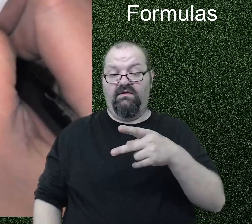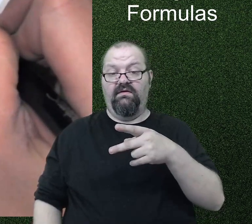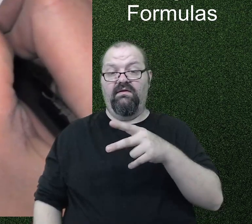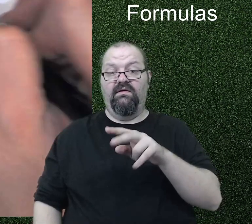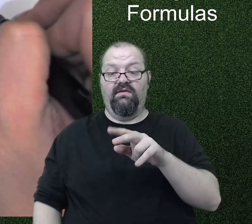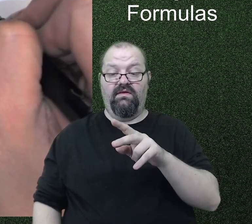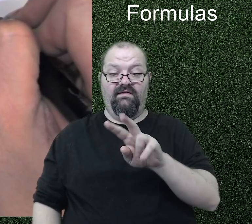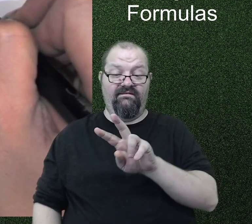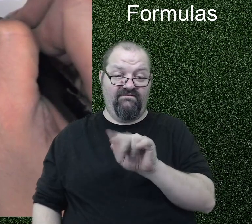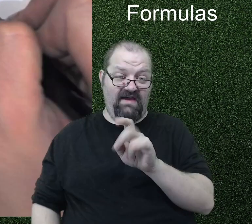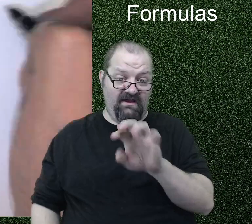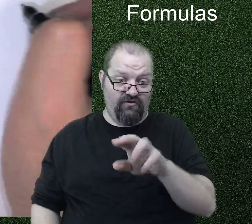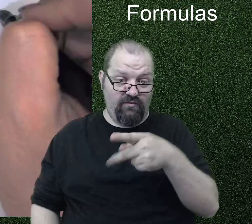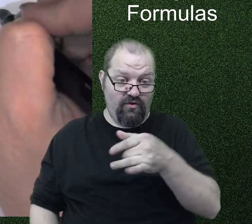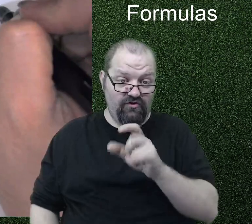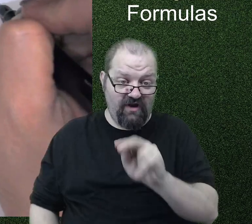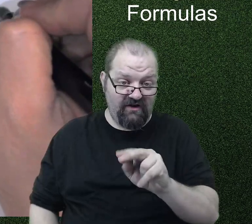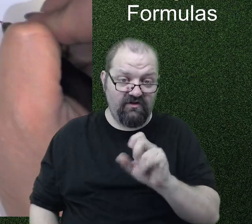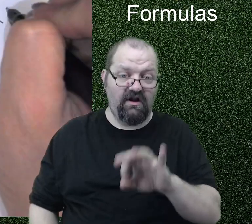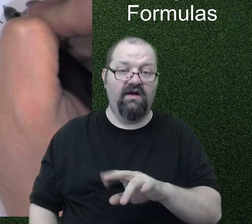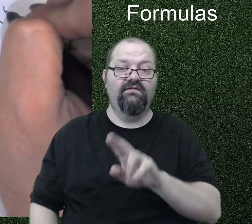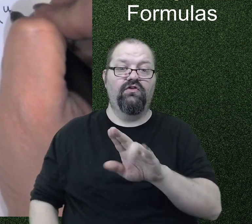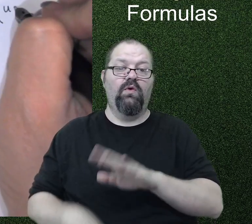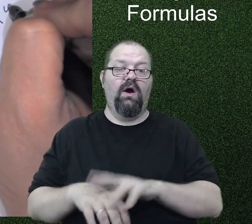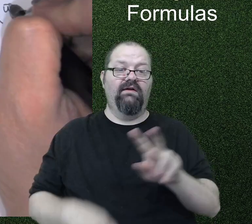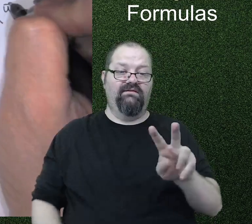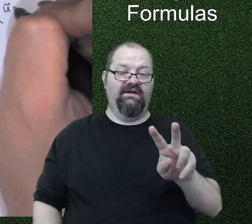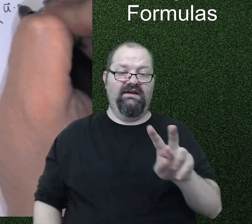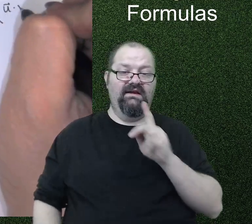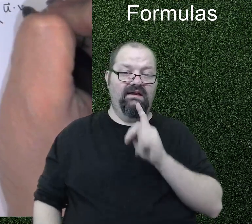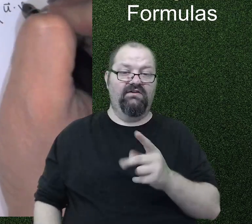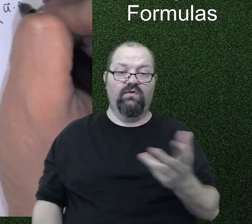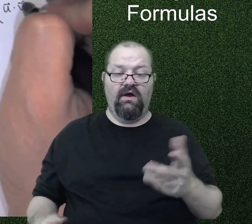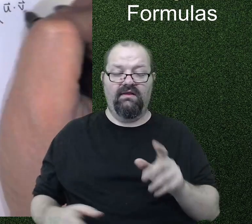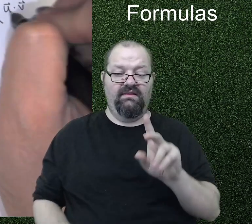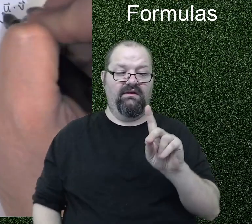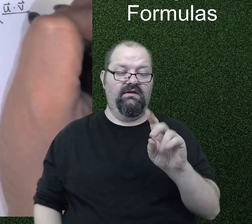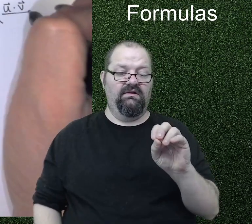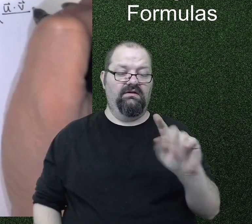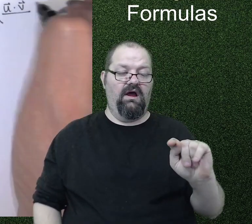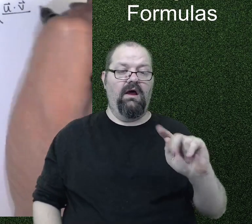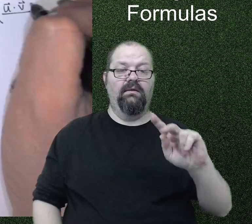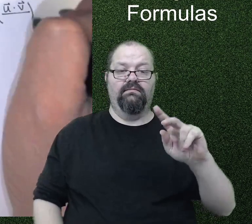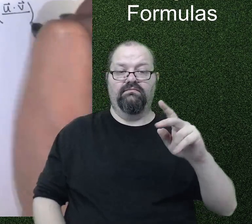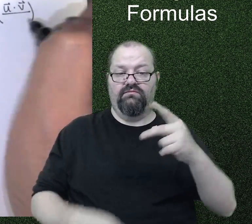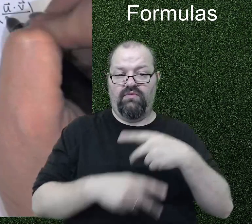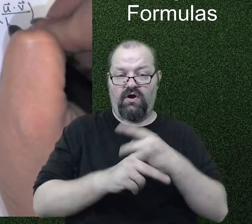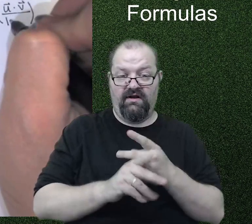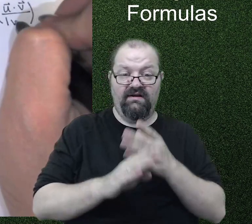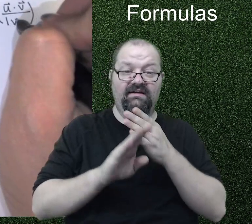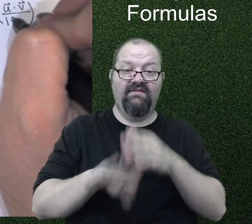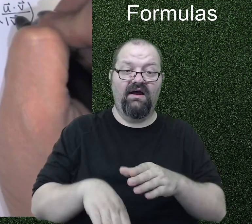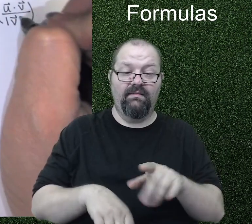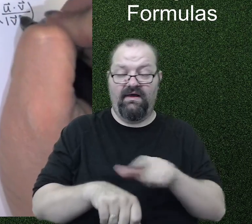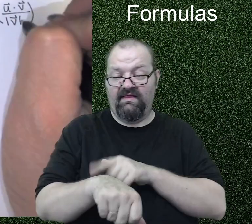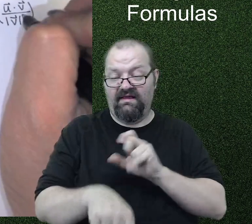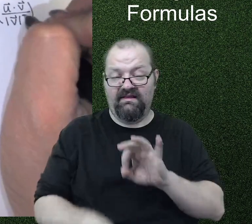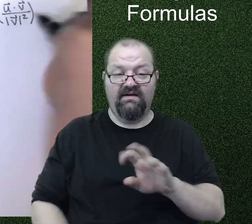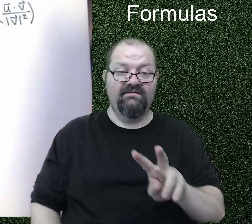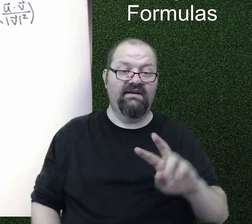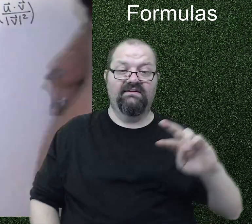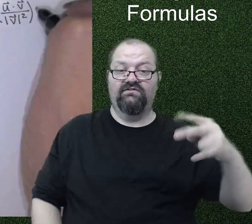of U onto V is just the dot product divided by the length of V